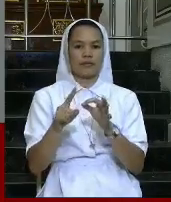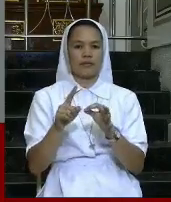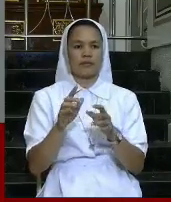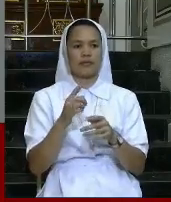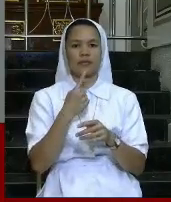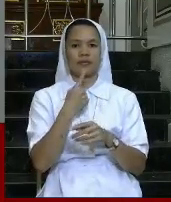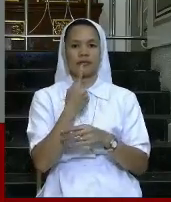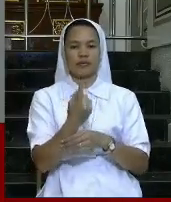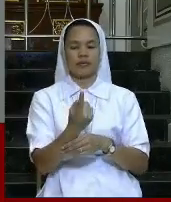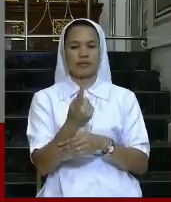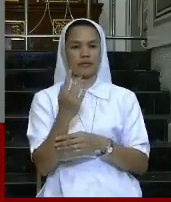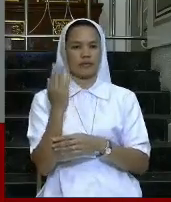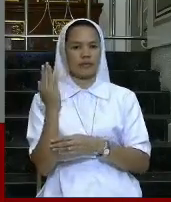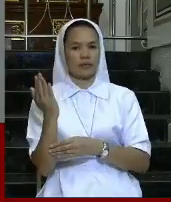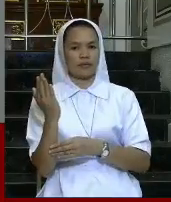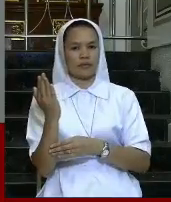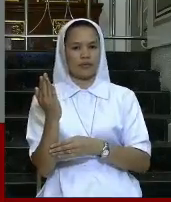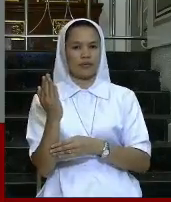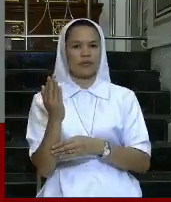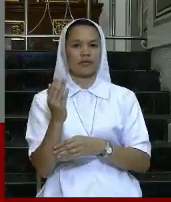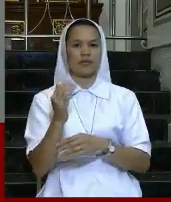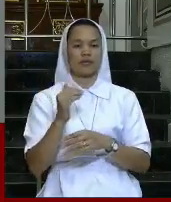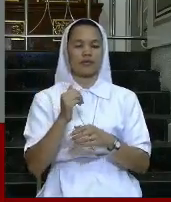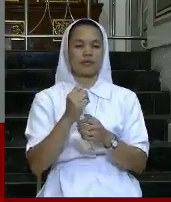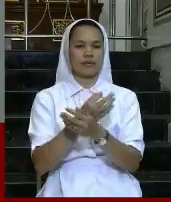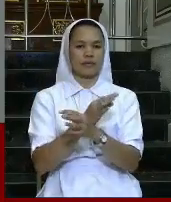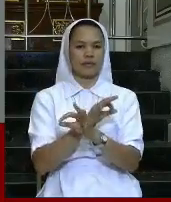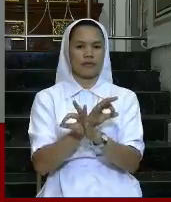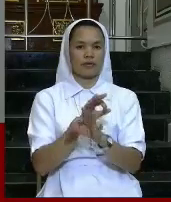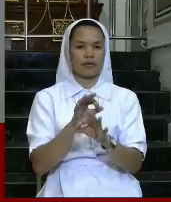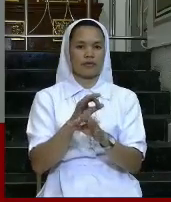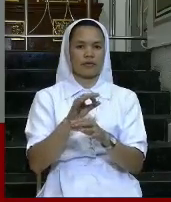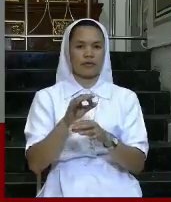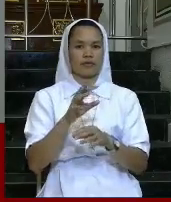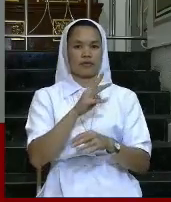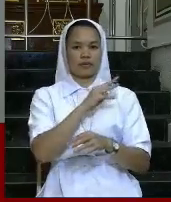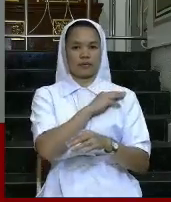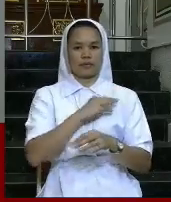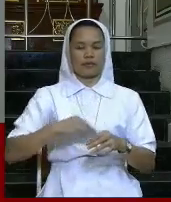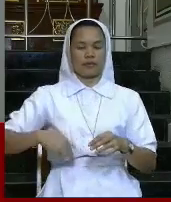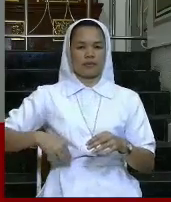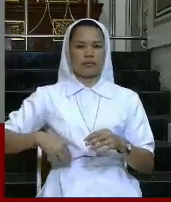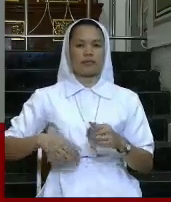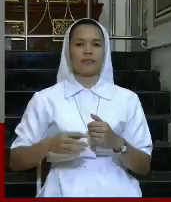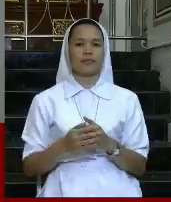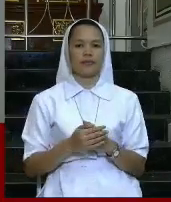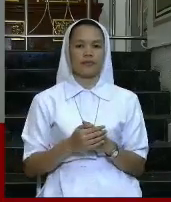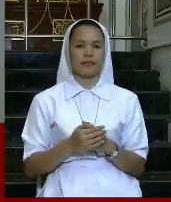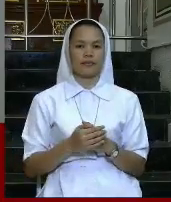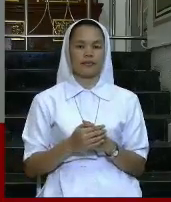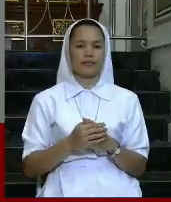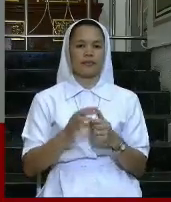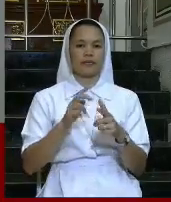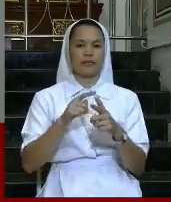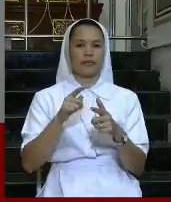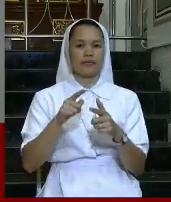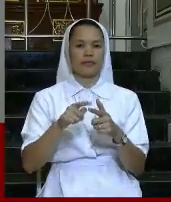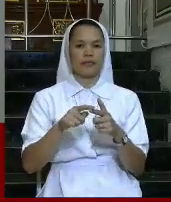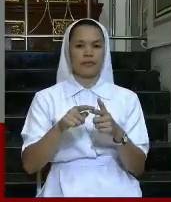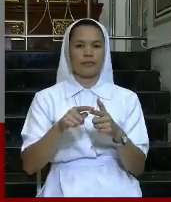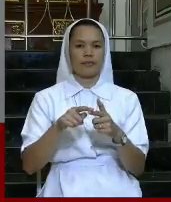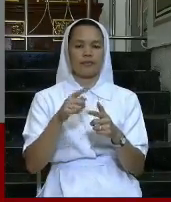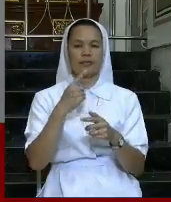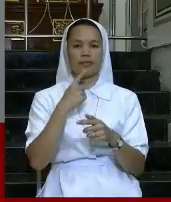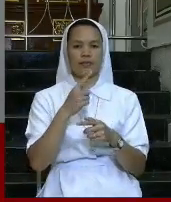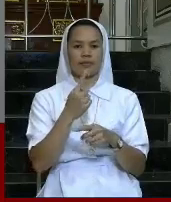say anything to you, reply, 'The master has need of them.' Then he will send them